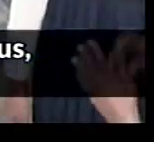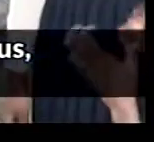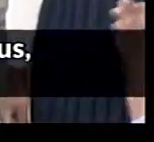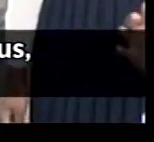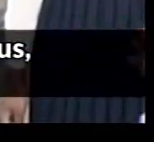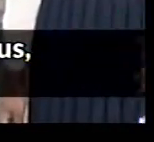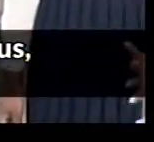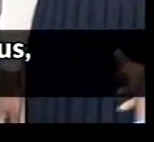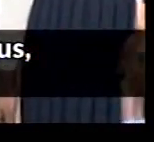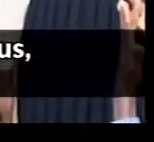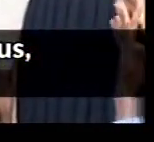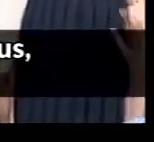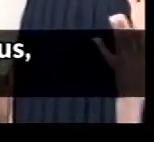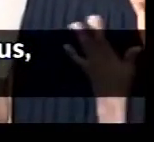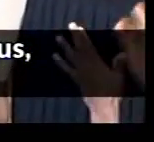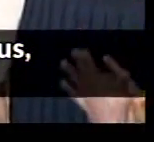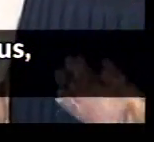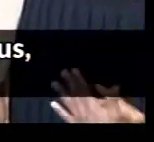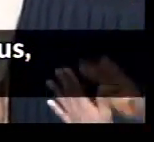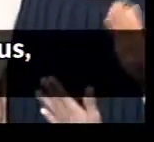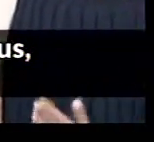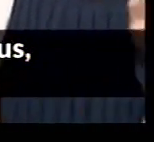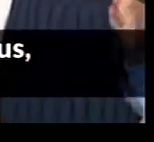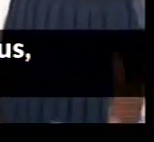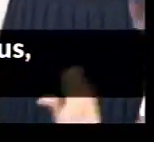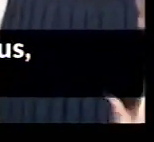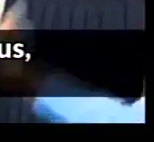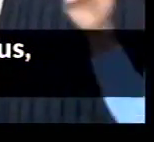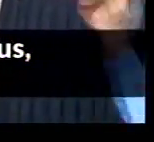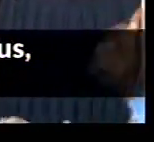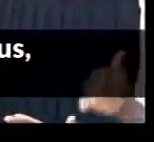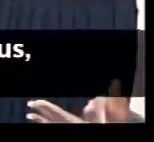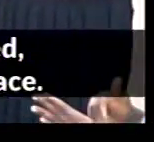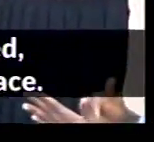The blood of Jesus, been born